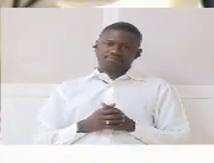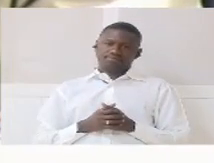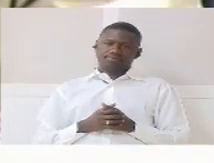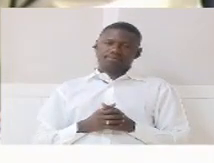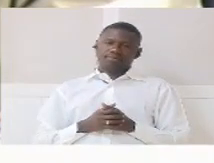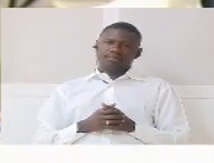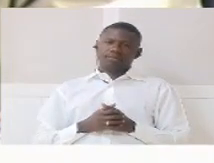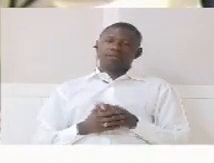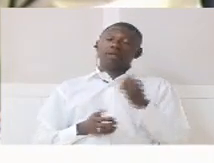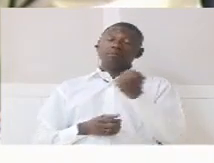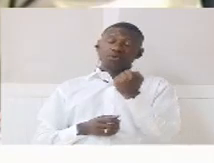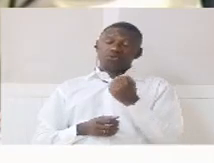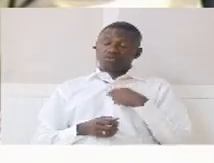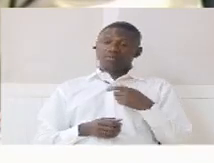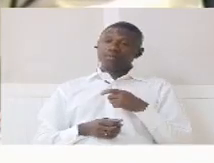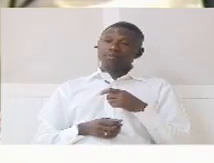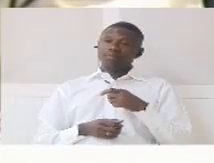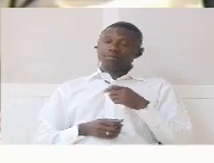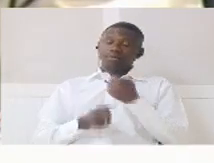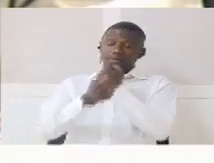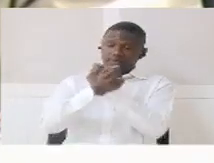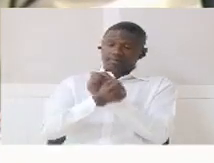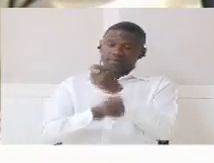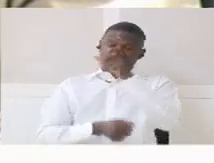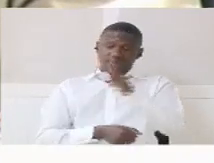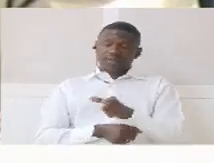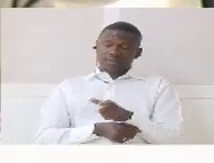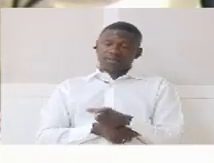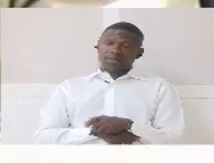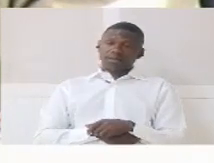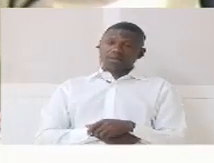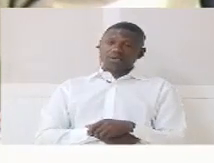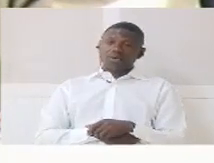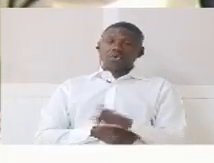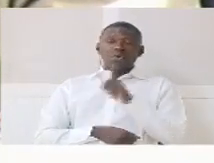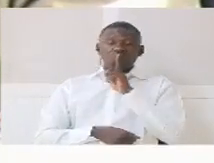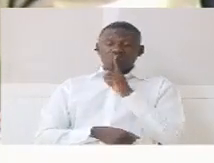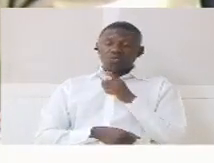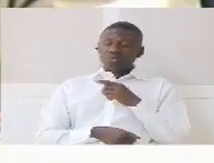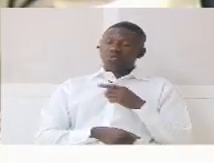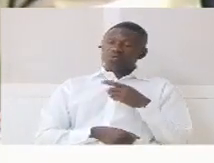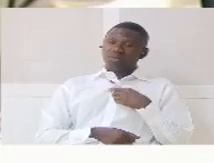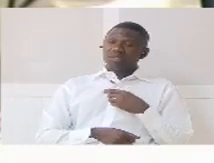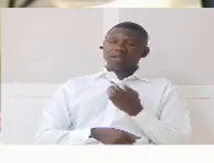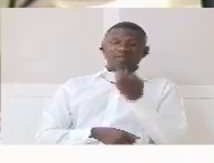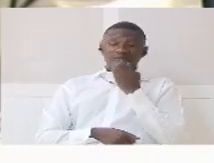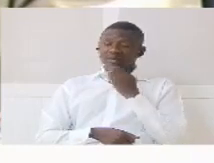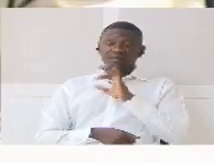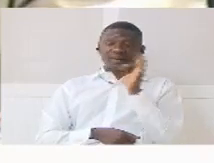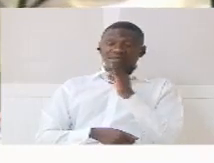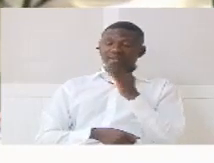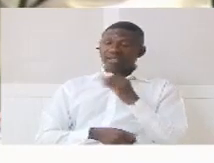Because. Prisoner dolu. Because for some prisoners. Ni aloko. Domoro kejari kubal. Who take their food very